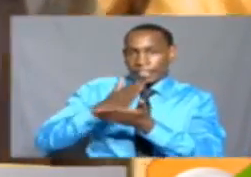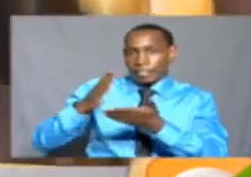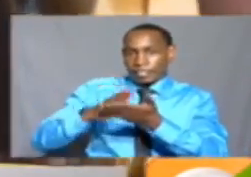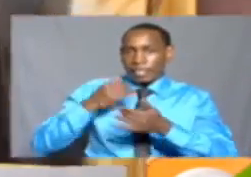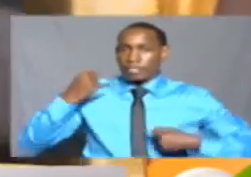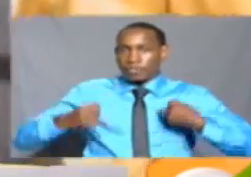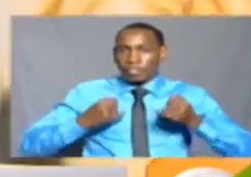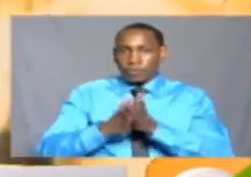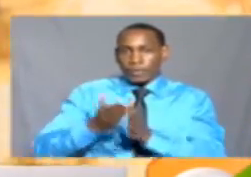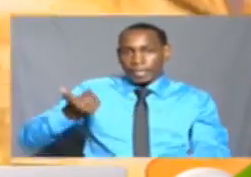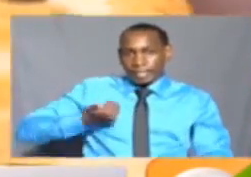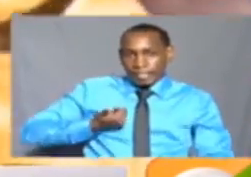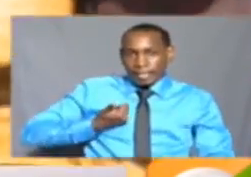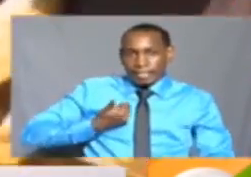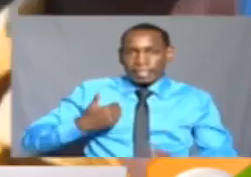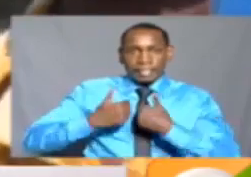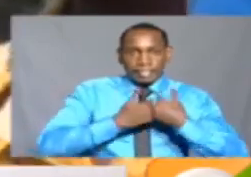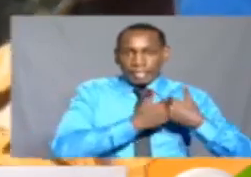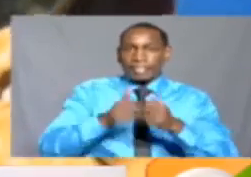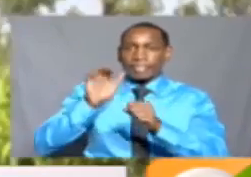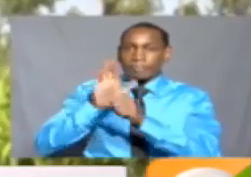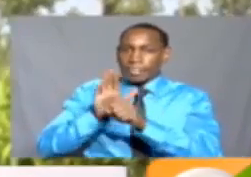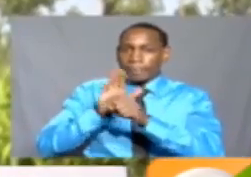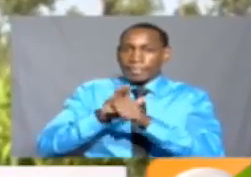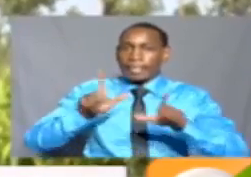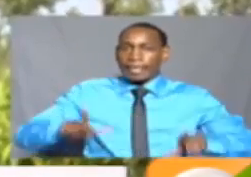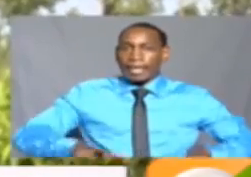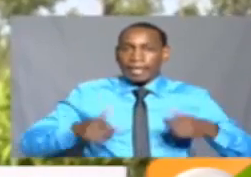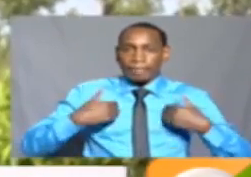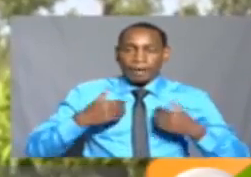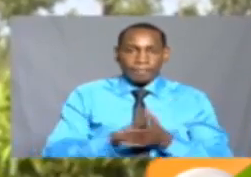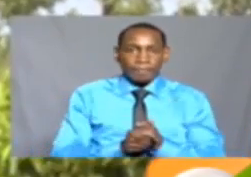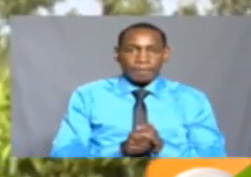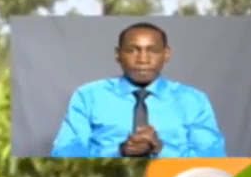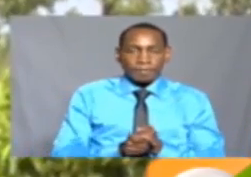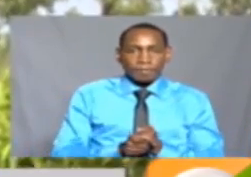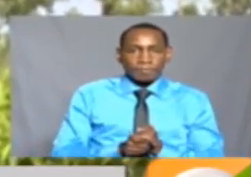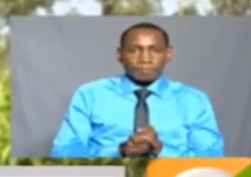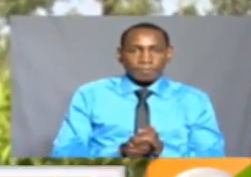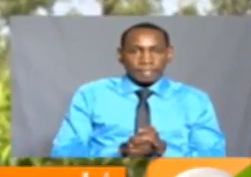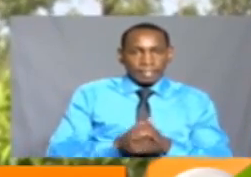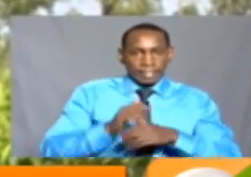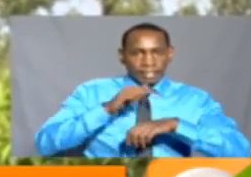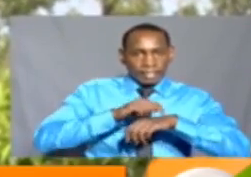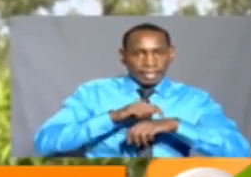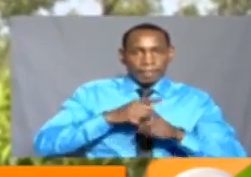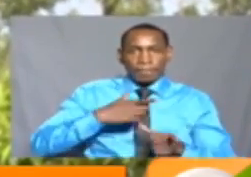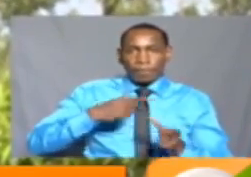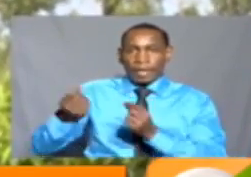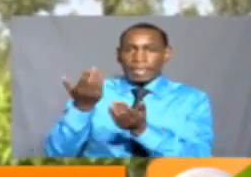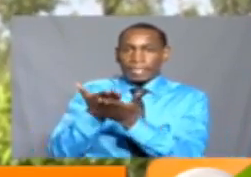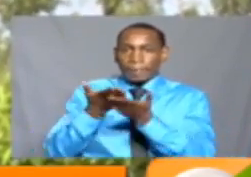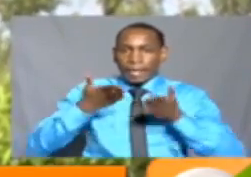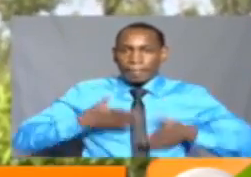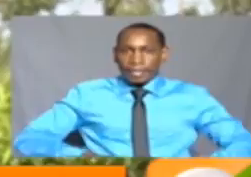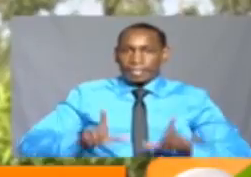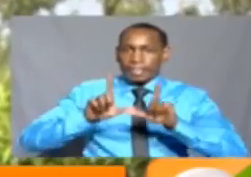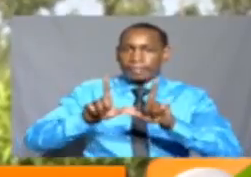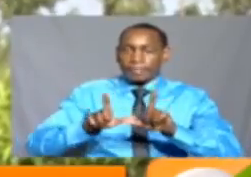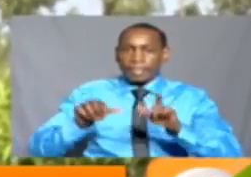with a girl that has overcome several challenges in life. Wakati nilikuwa nikutafutia yeye birth certificate, nilipata shida mingi